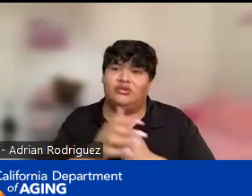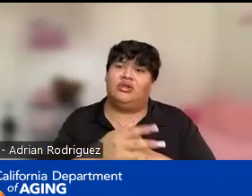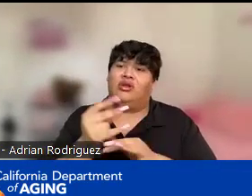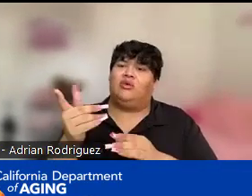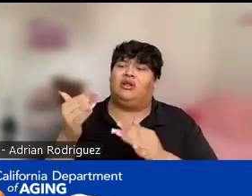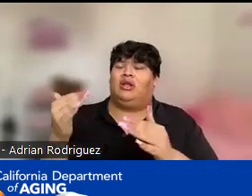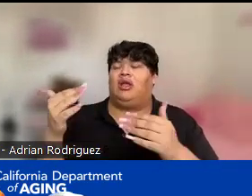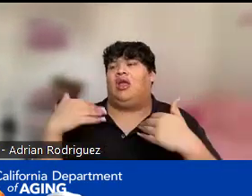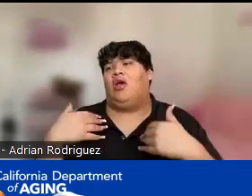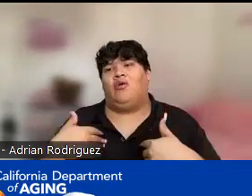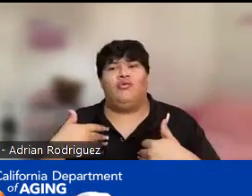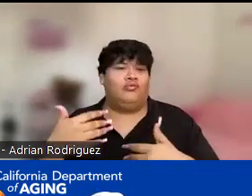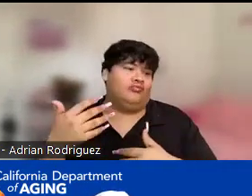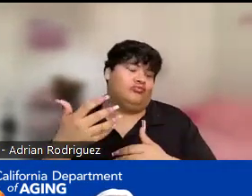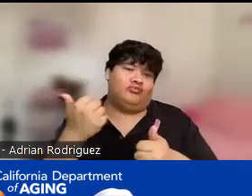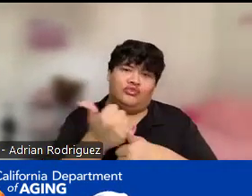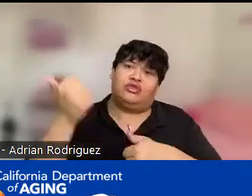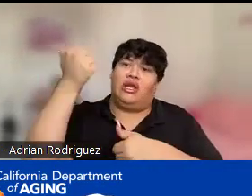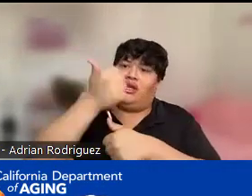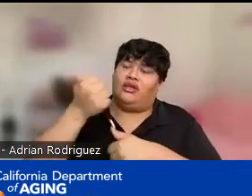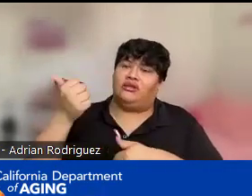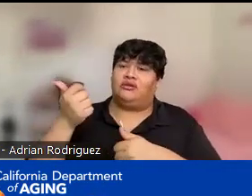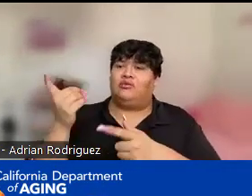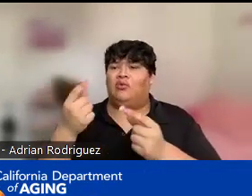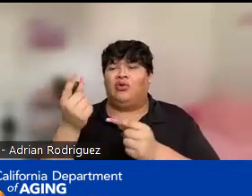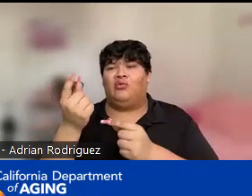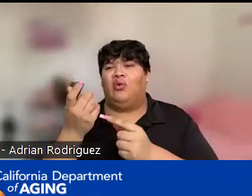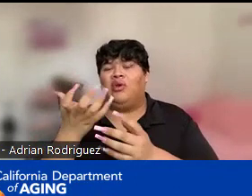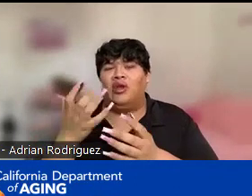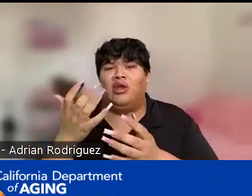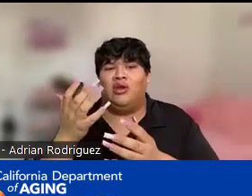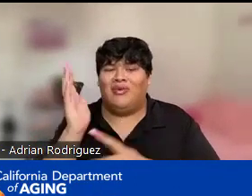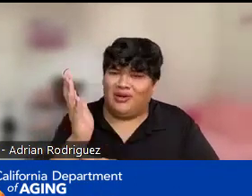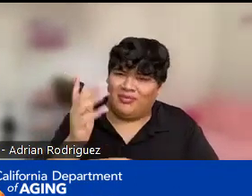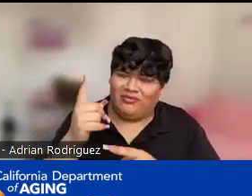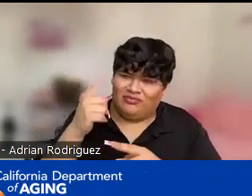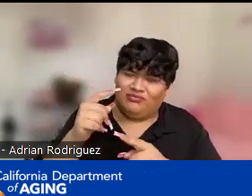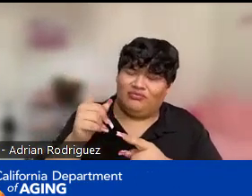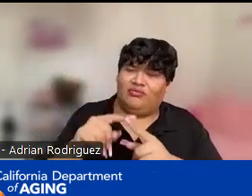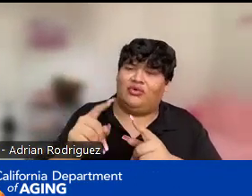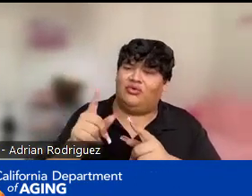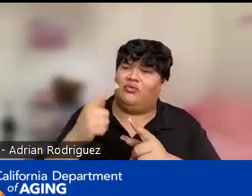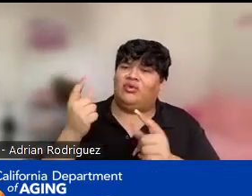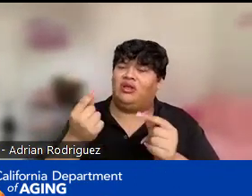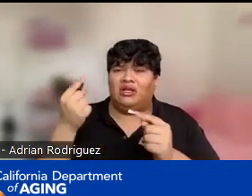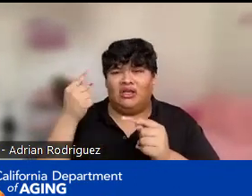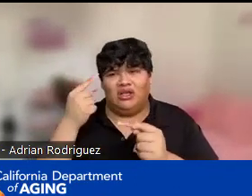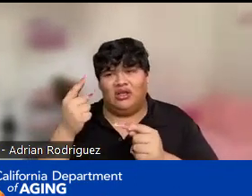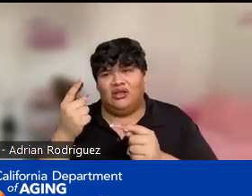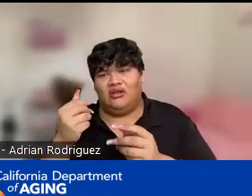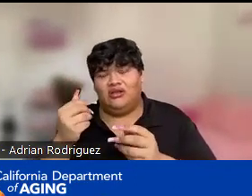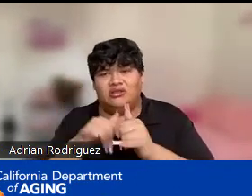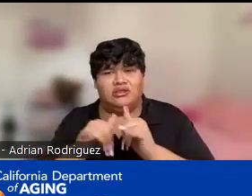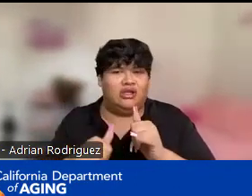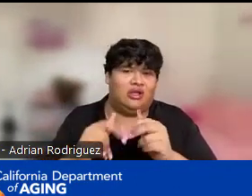health secretary is going to be, what we're going to recommend to the health secretary. But you know, we need to stay